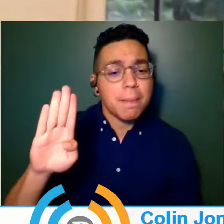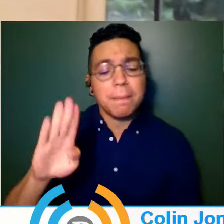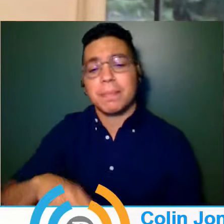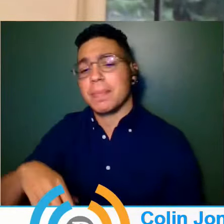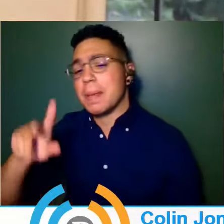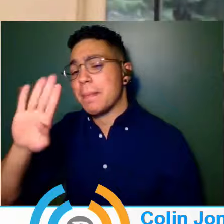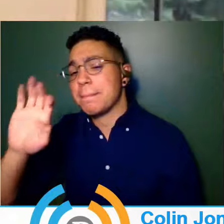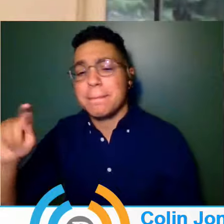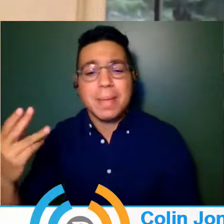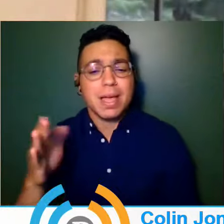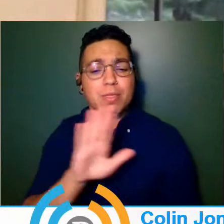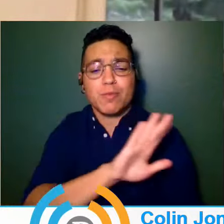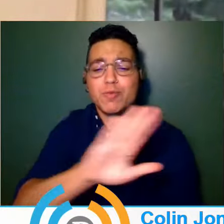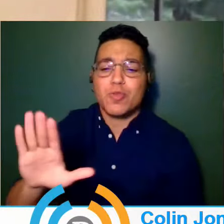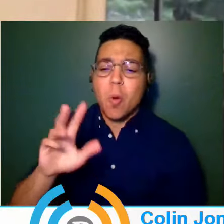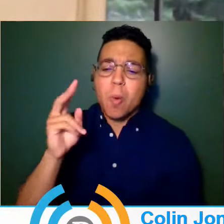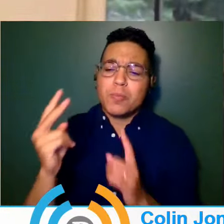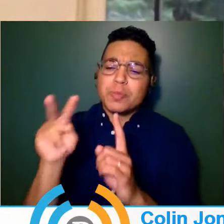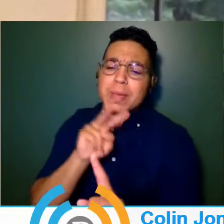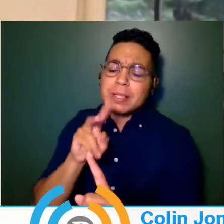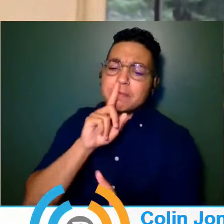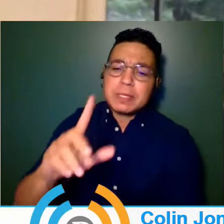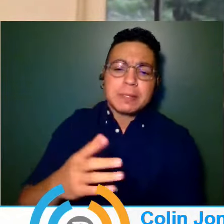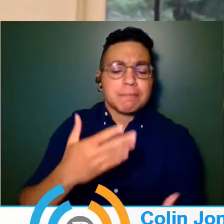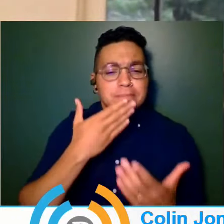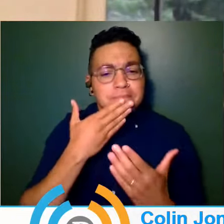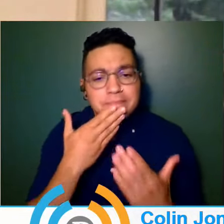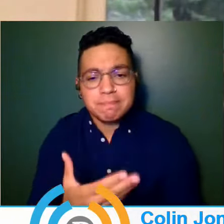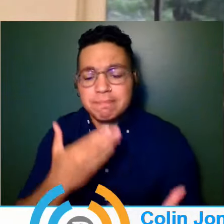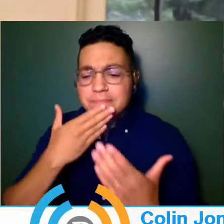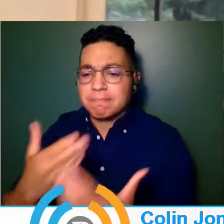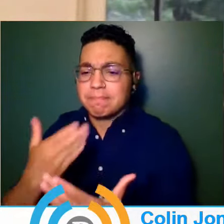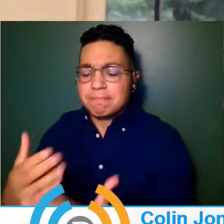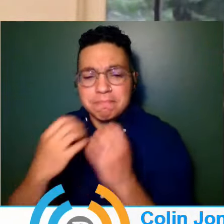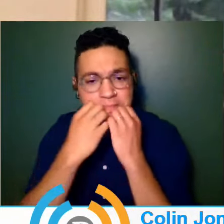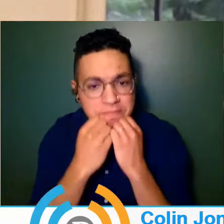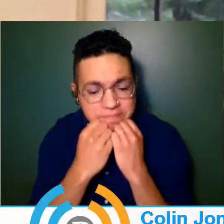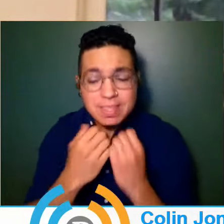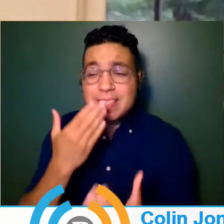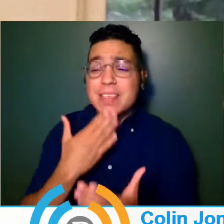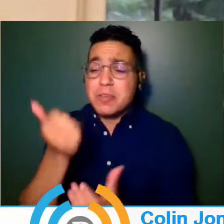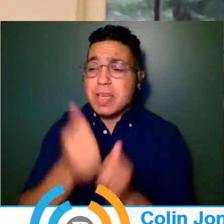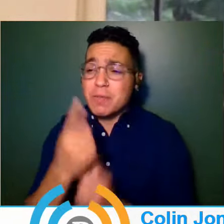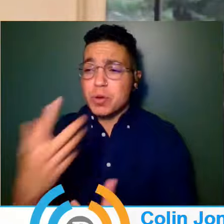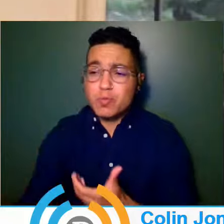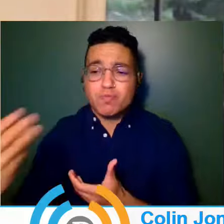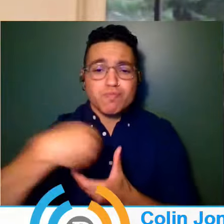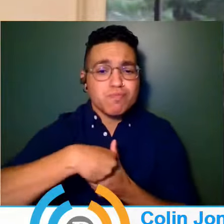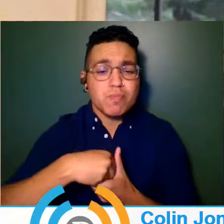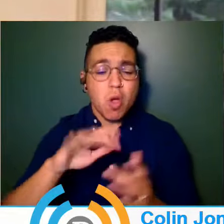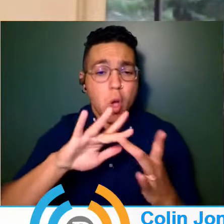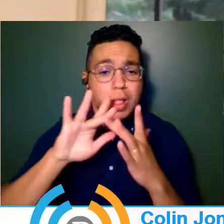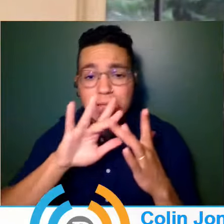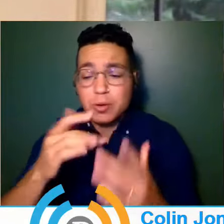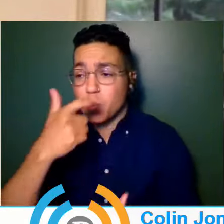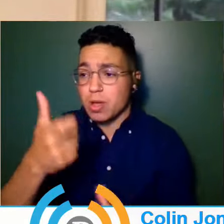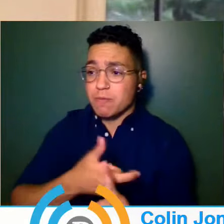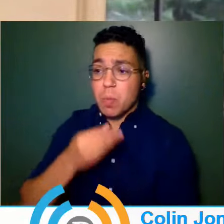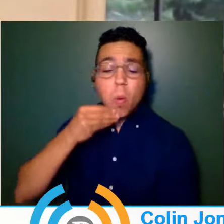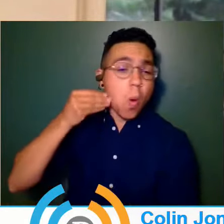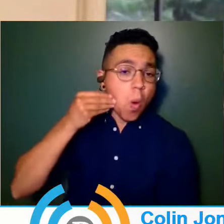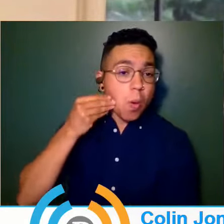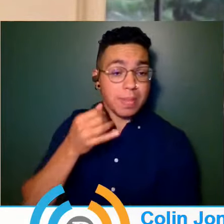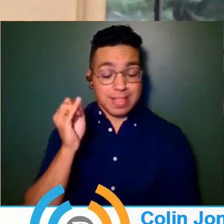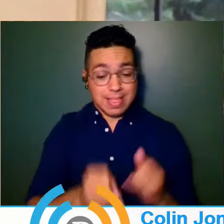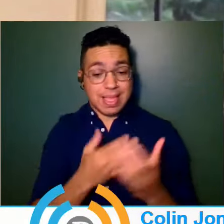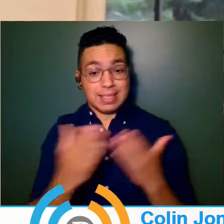your insightful perspectives. Thank you, everyone who joined us online to watch from home. My last thing here, I have a longer